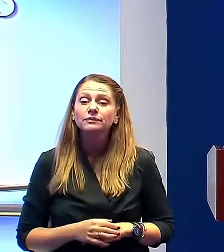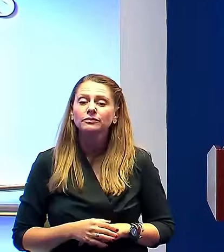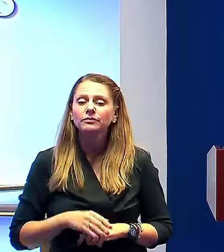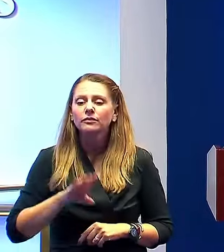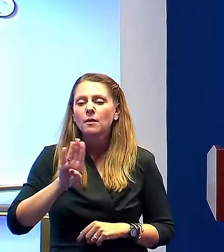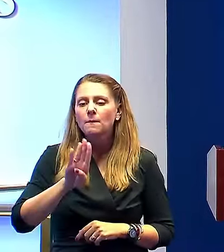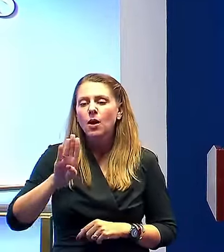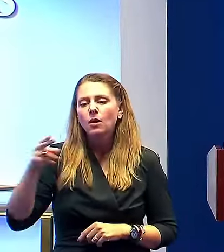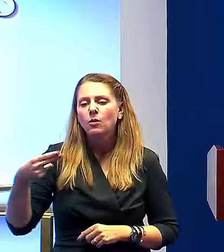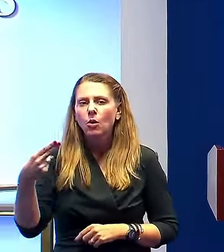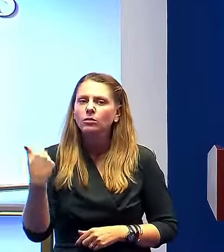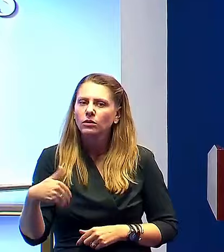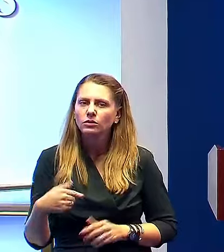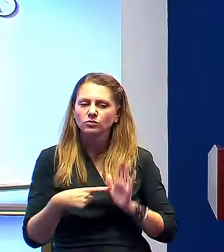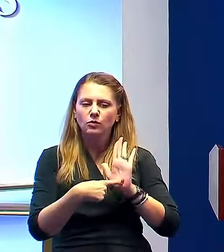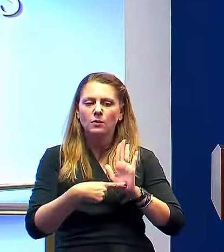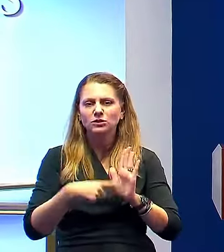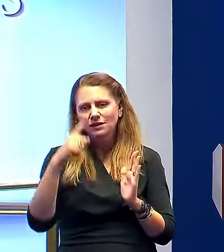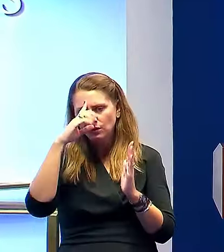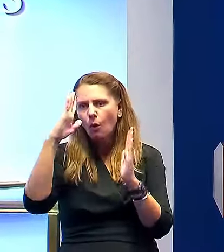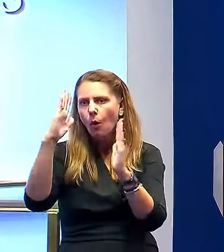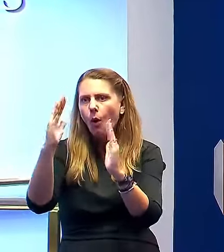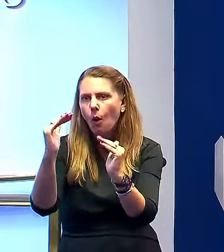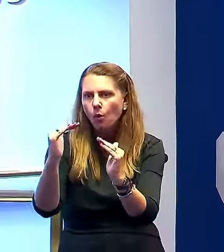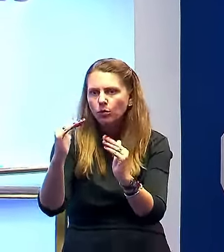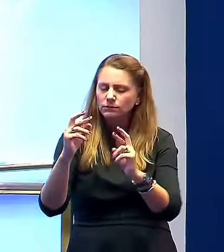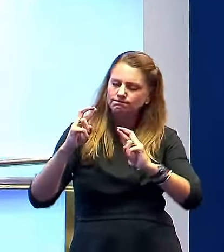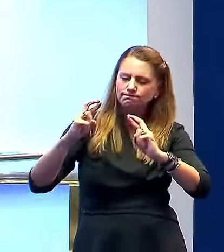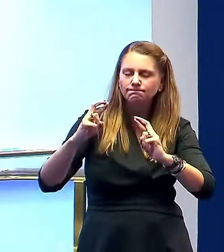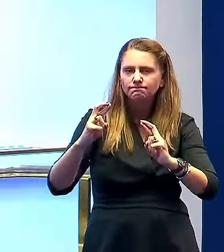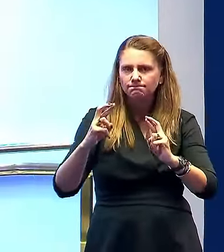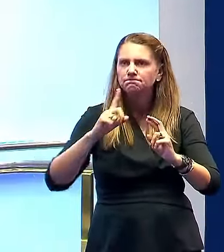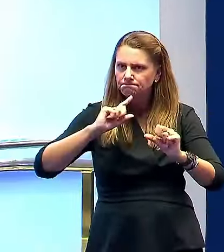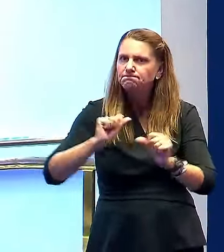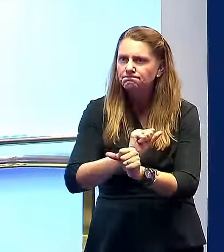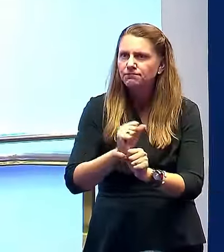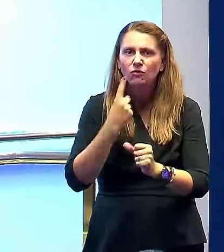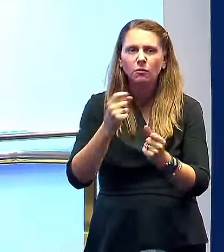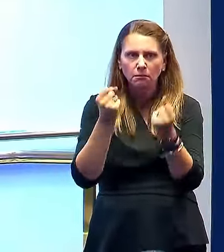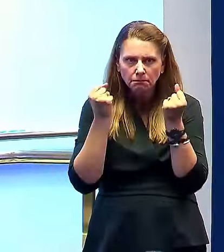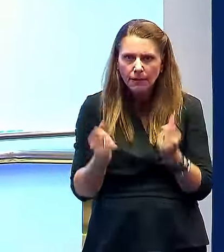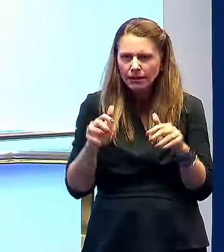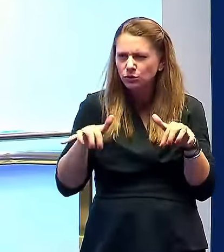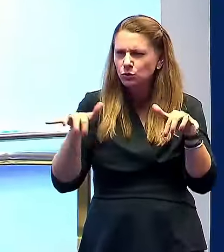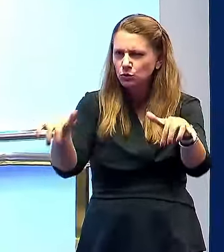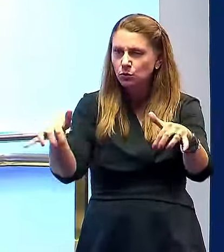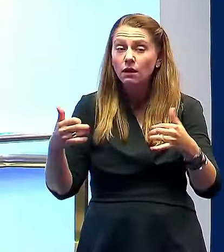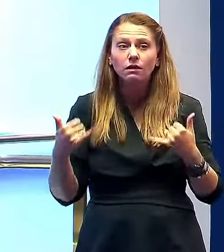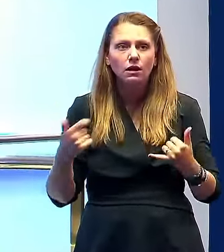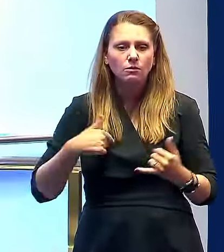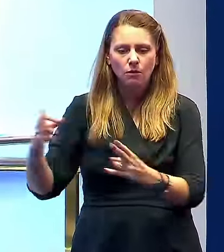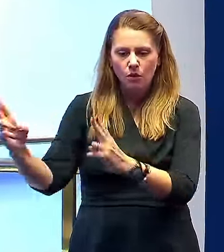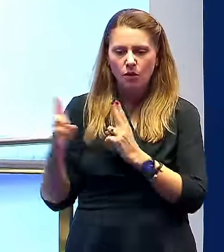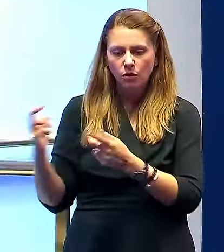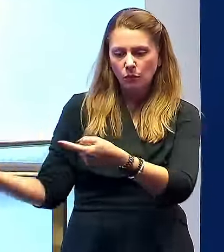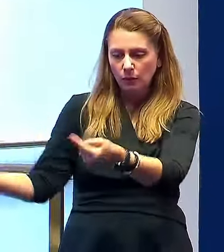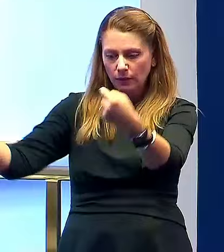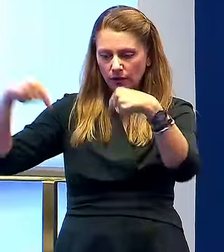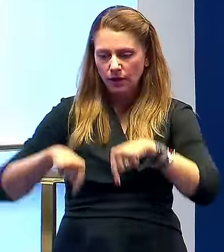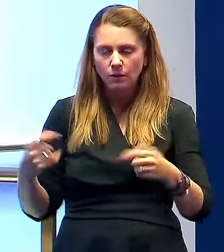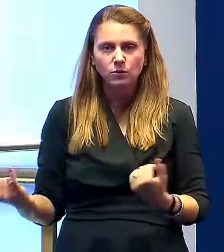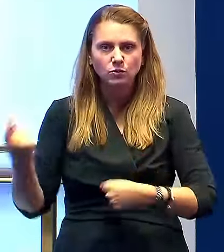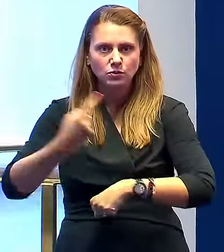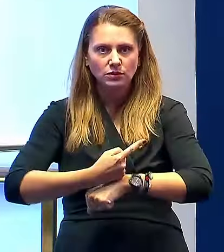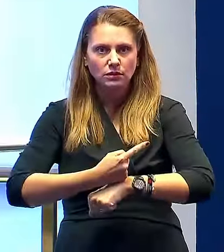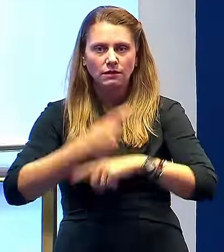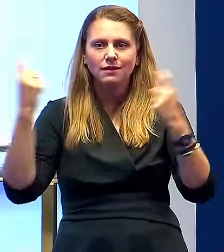symbol of hope, truly, for so many. And it's a particular honor for me to be here today to